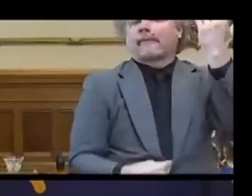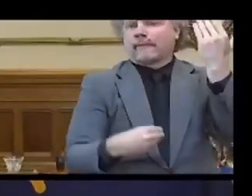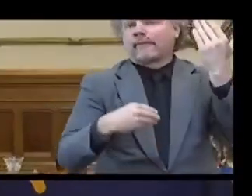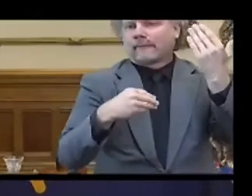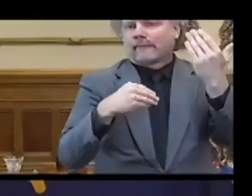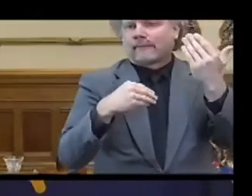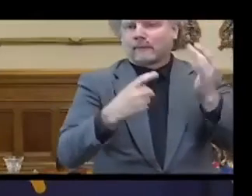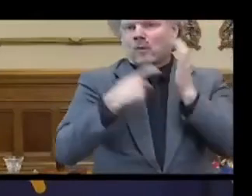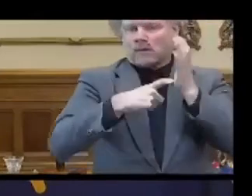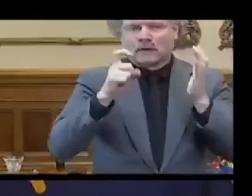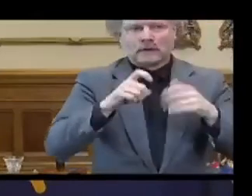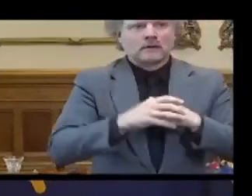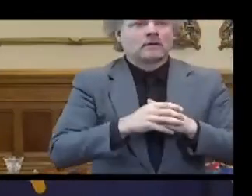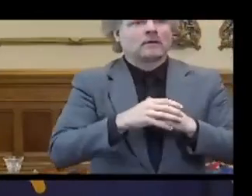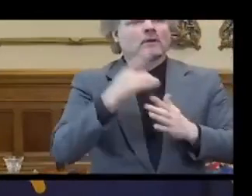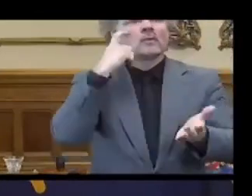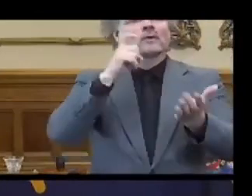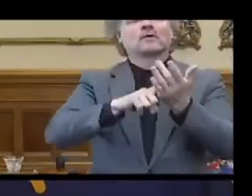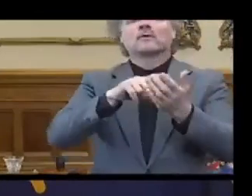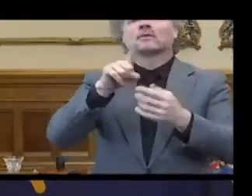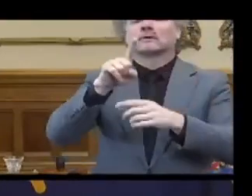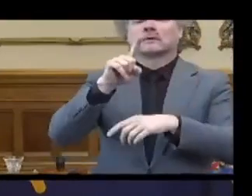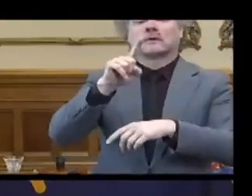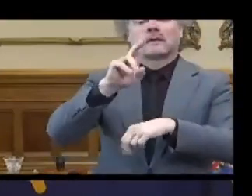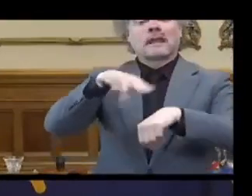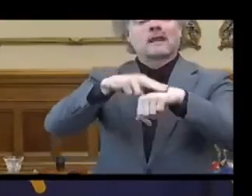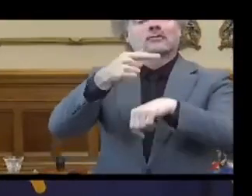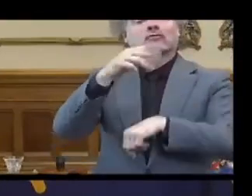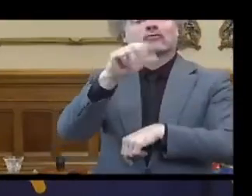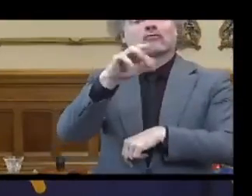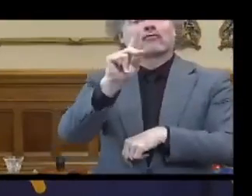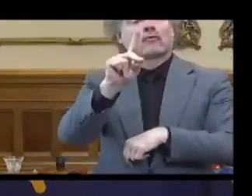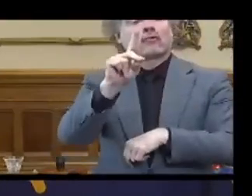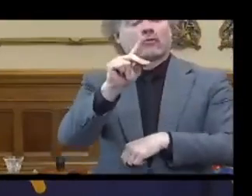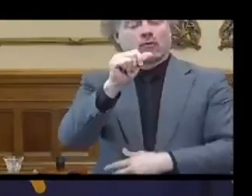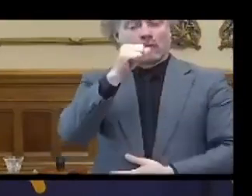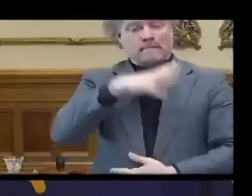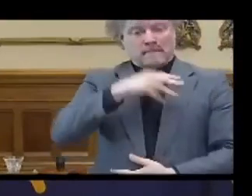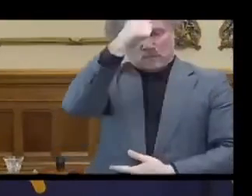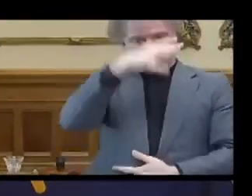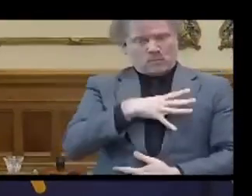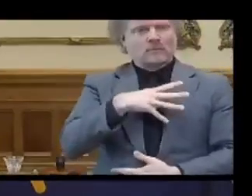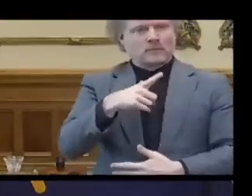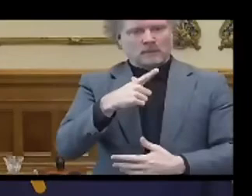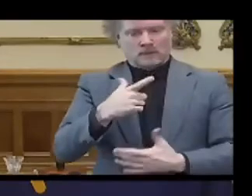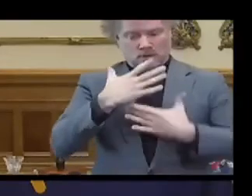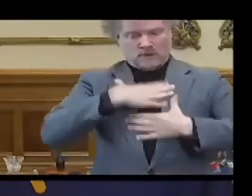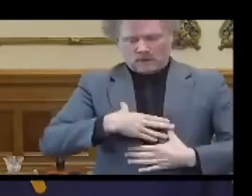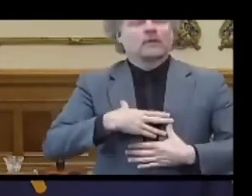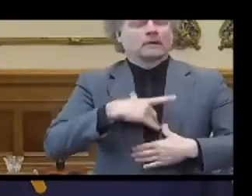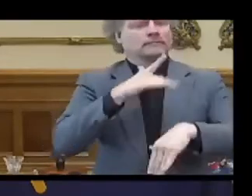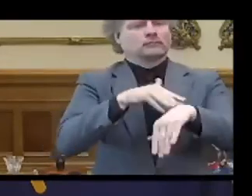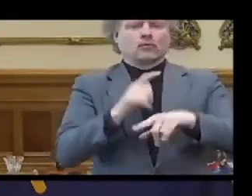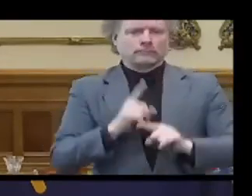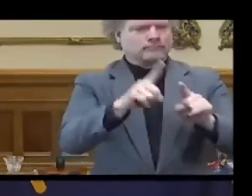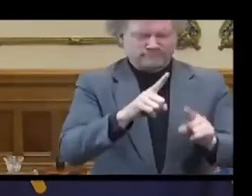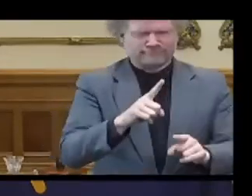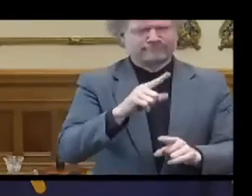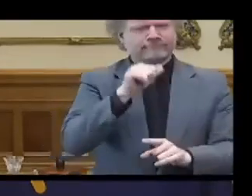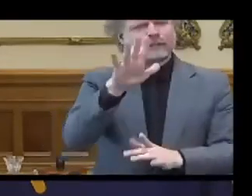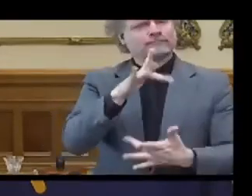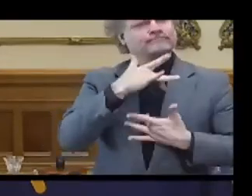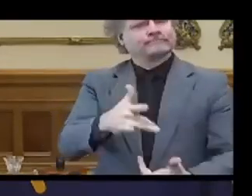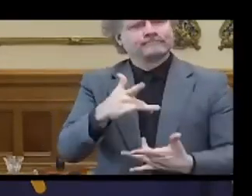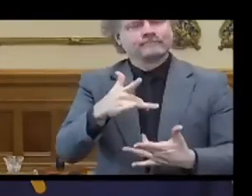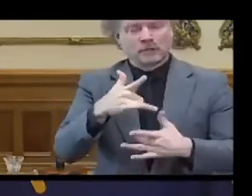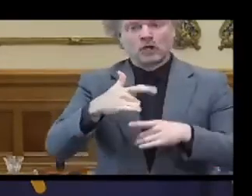We saw our National Guard, women and men who wear that uniform, called to do a lot of things that are out of the ordinary,